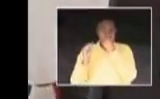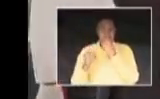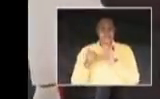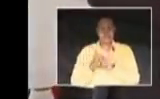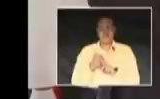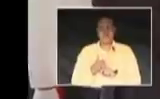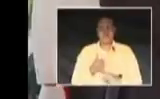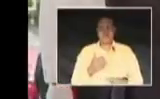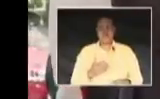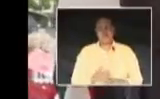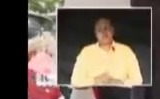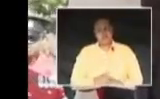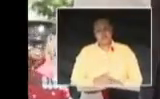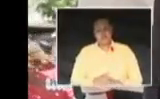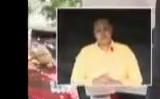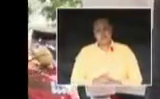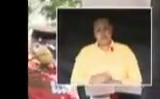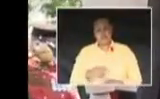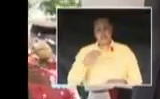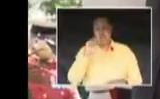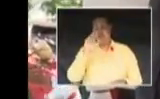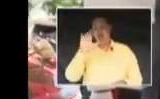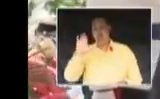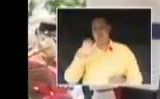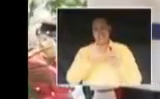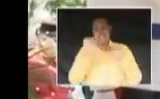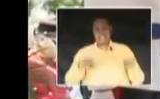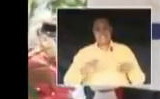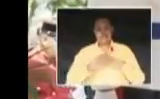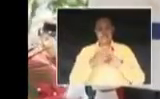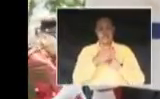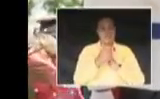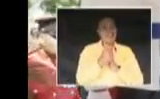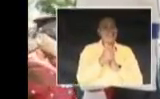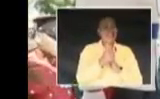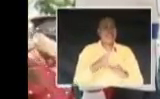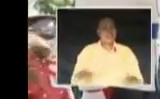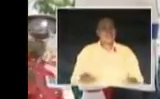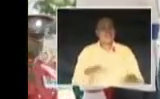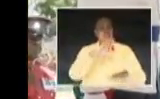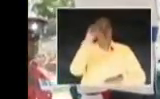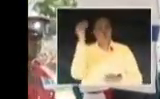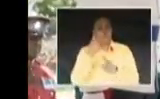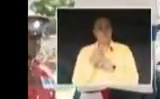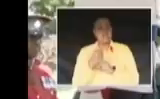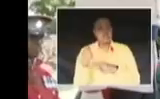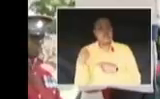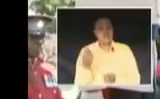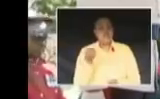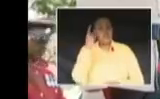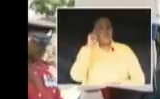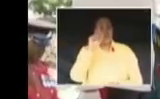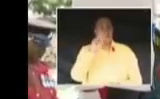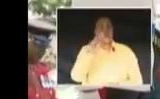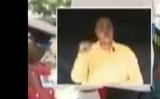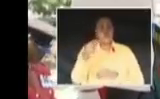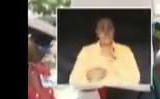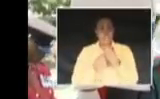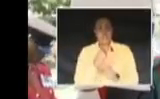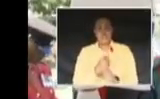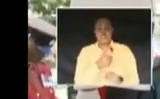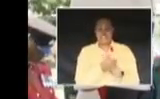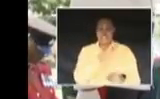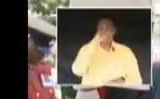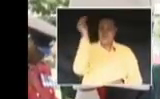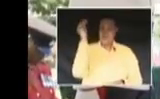formerly referred to as ARC Systems, one of Jamaica's leading manufacturers, has been so for more than 22 years. The